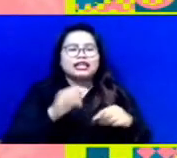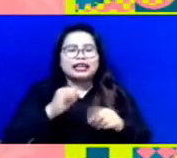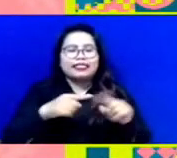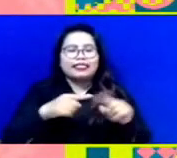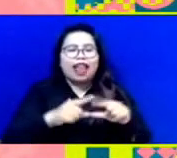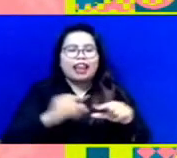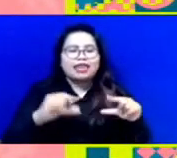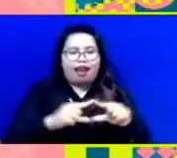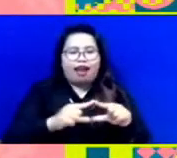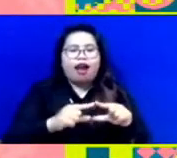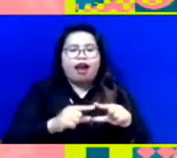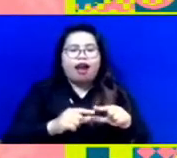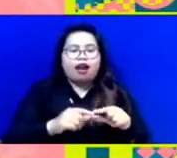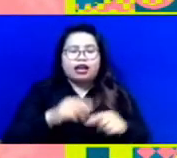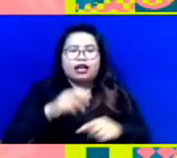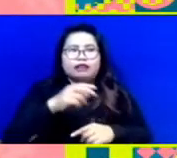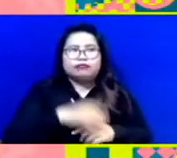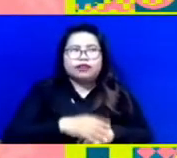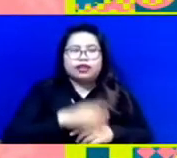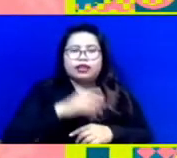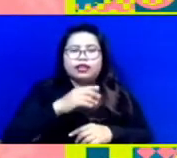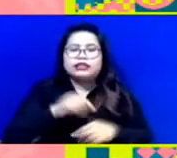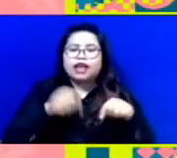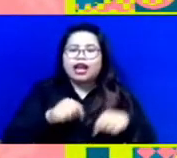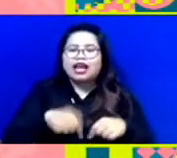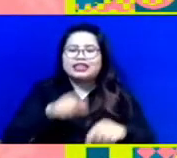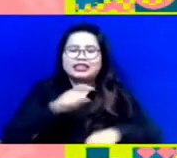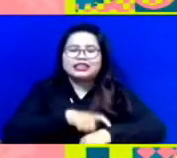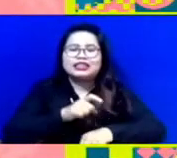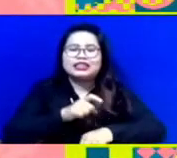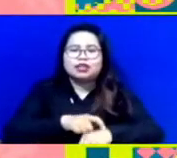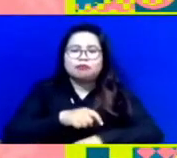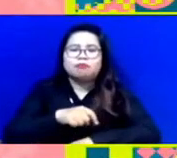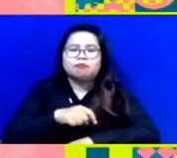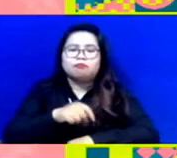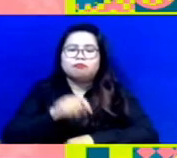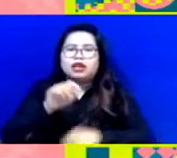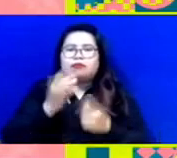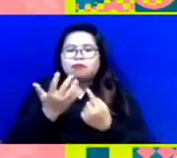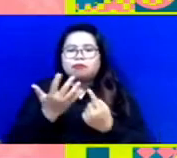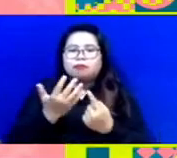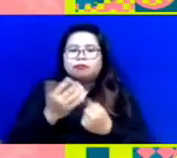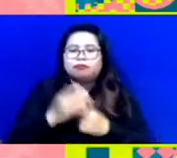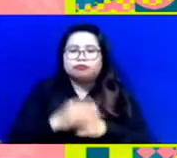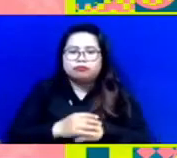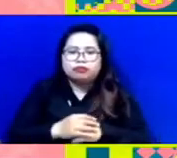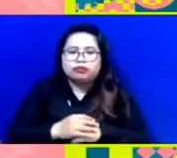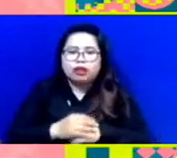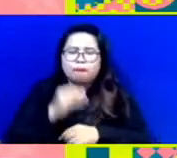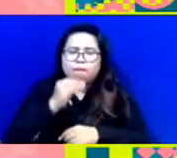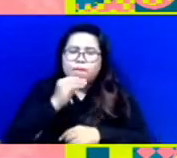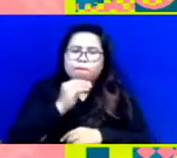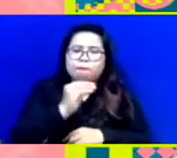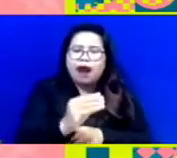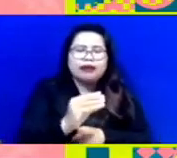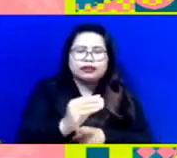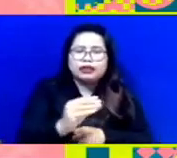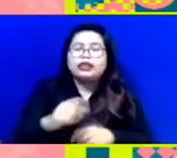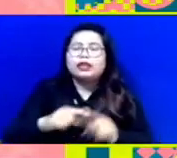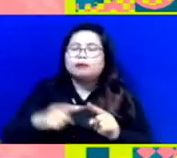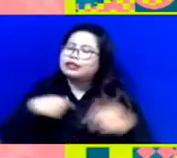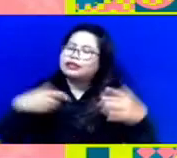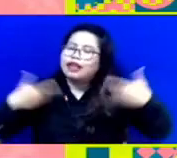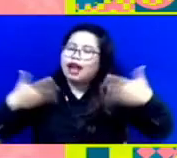morning, but delighted to be with all of you. I first of all congratulate the organizers and everyone of this,